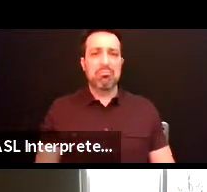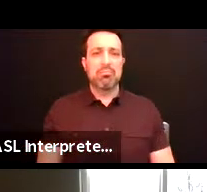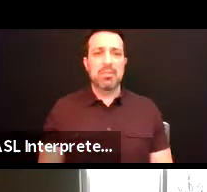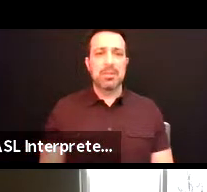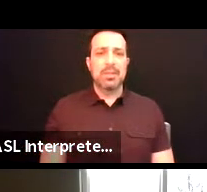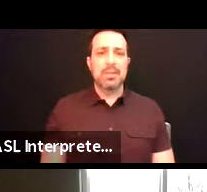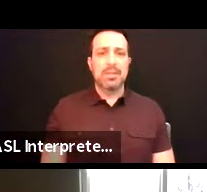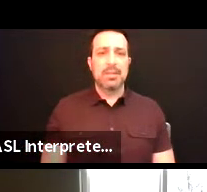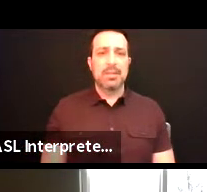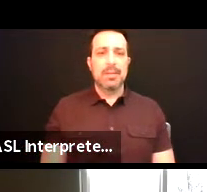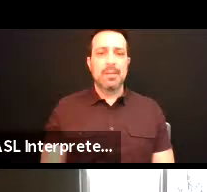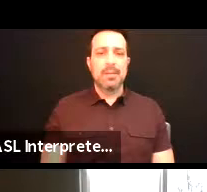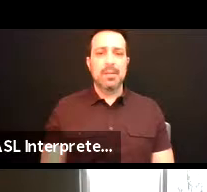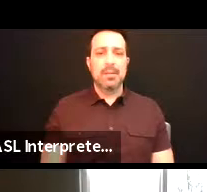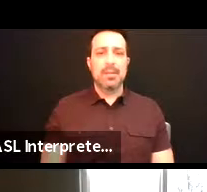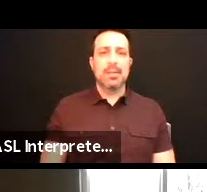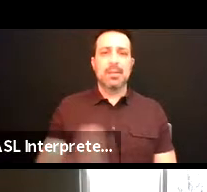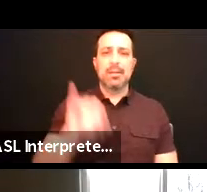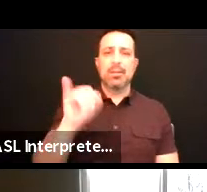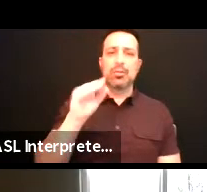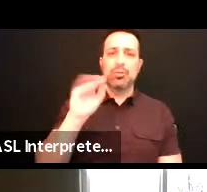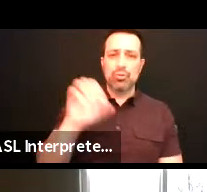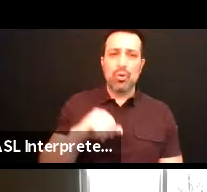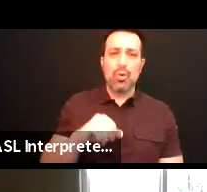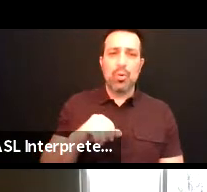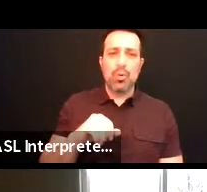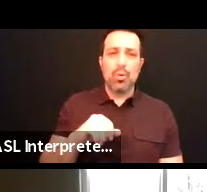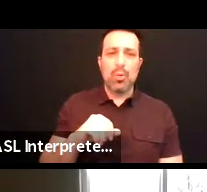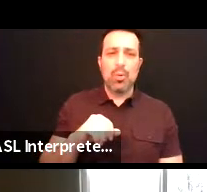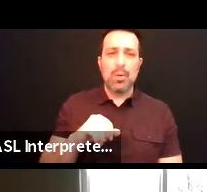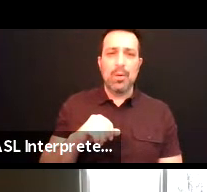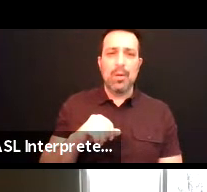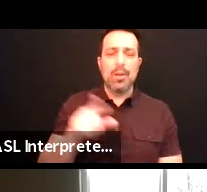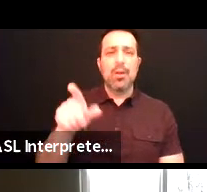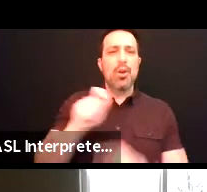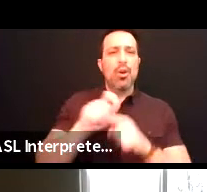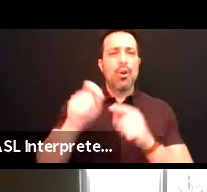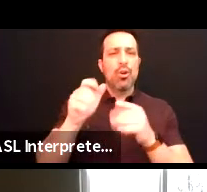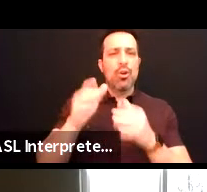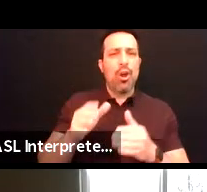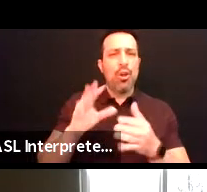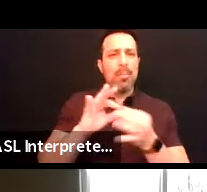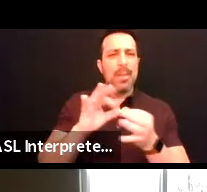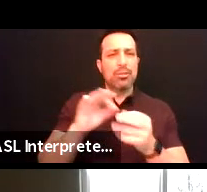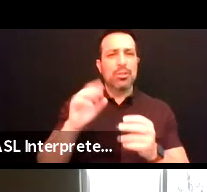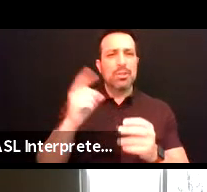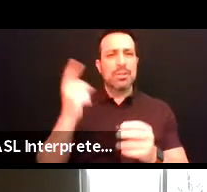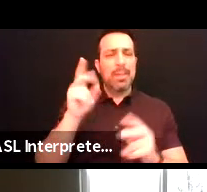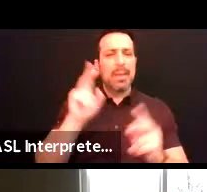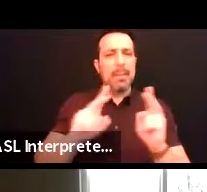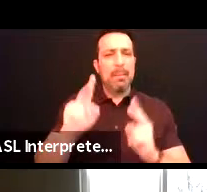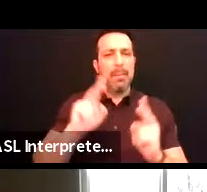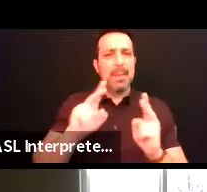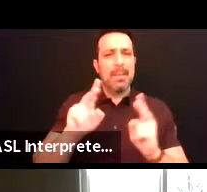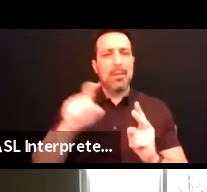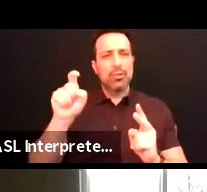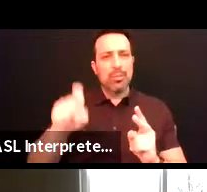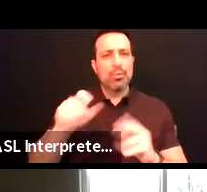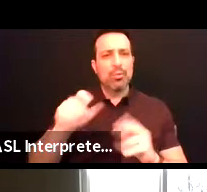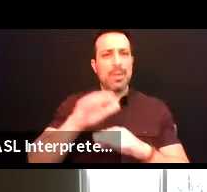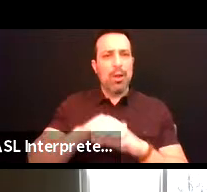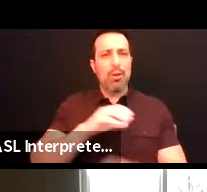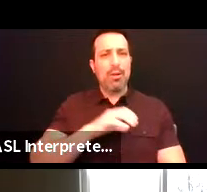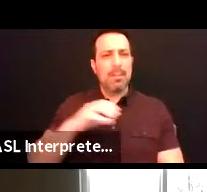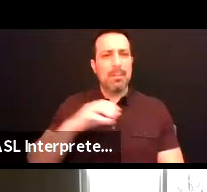feel free. Feel free. On the caller, he was mentioning something about people that were supposed to be on the